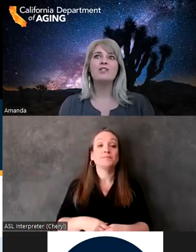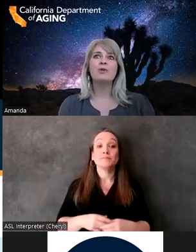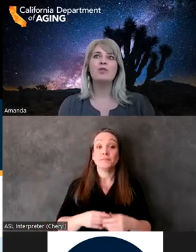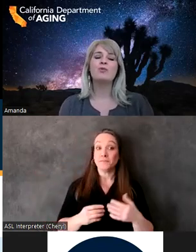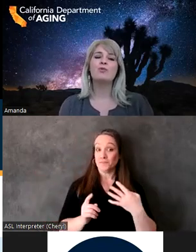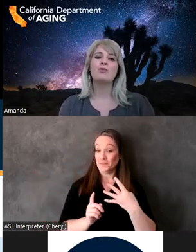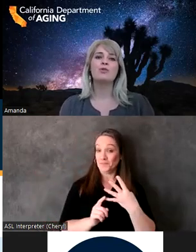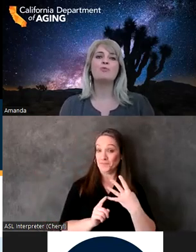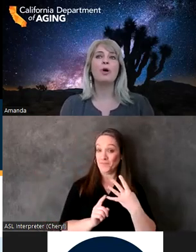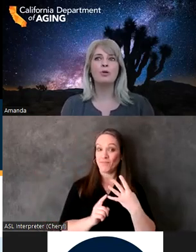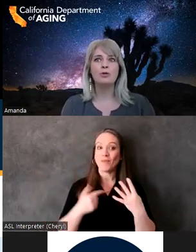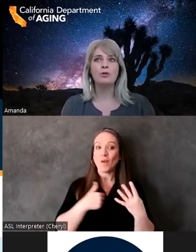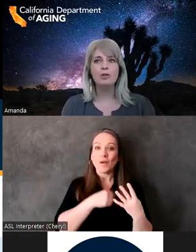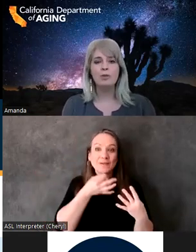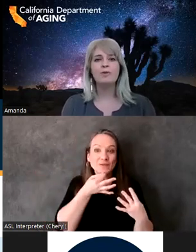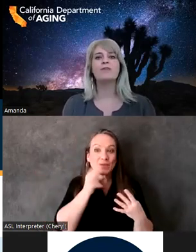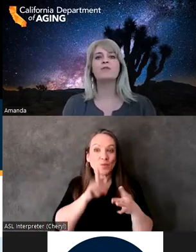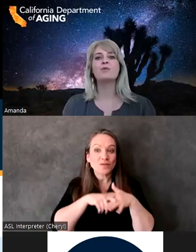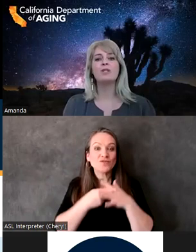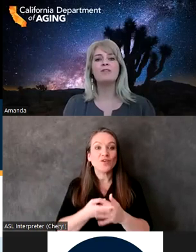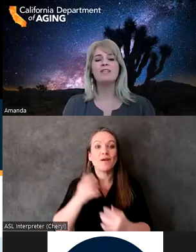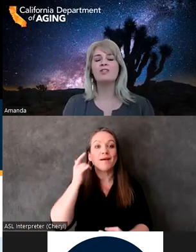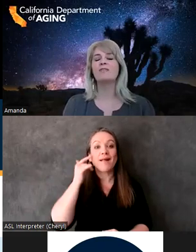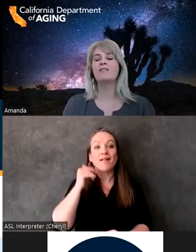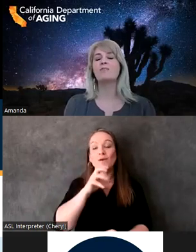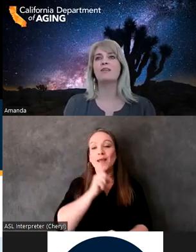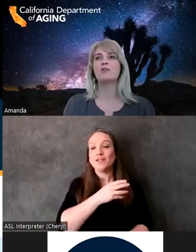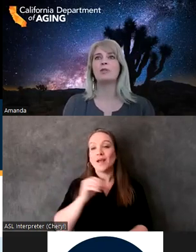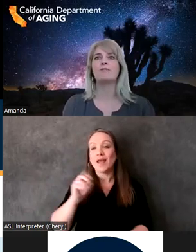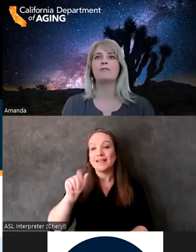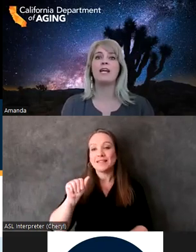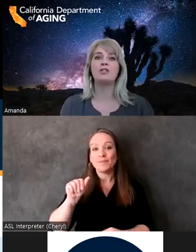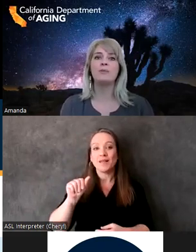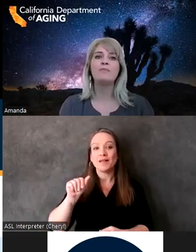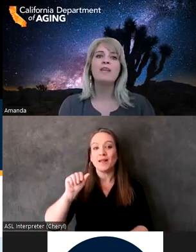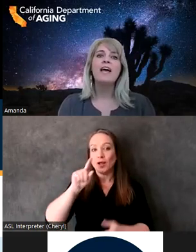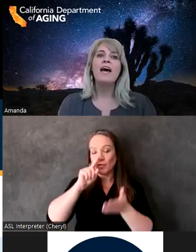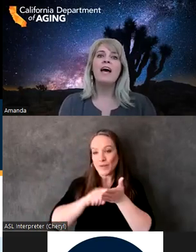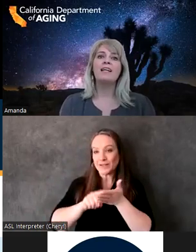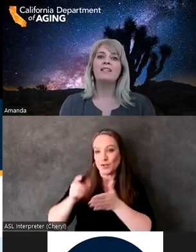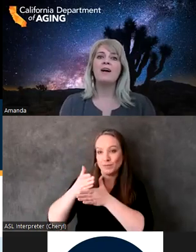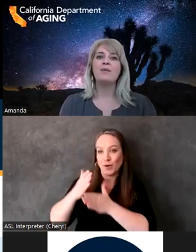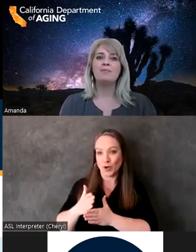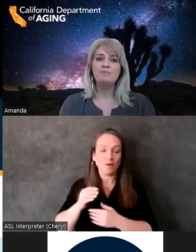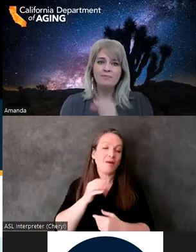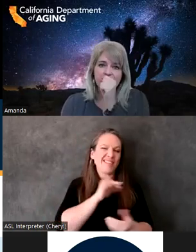and Disability Research Partnership. This was one of the initiatives in the Master Plan for Aging.